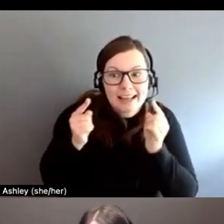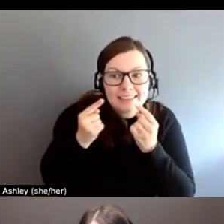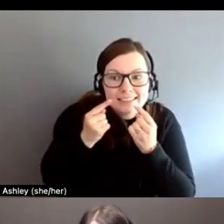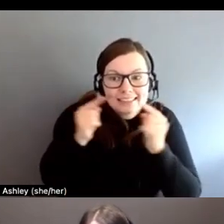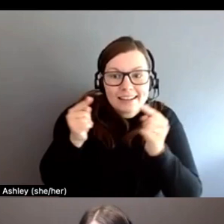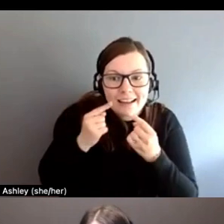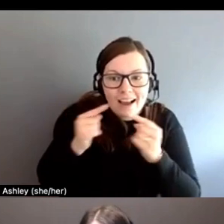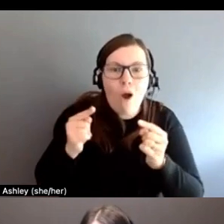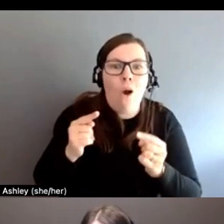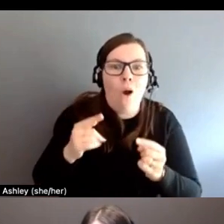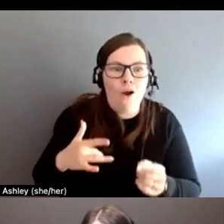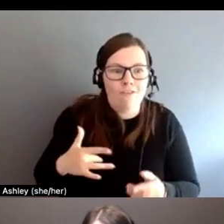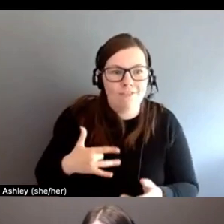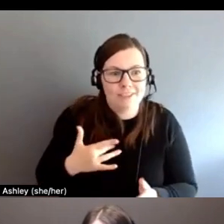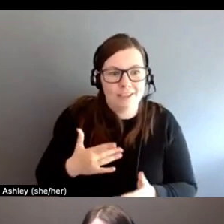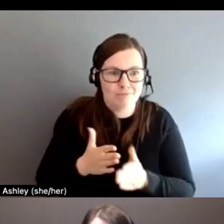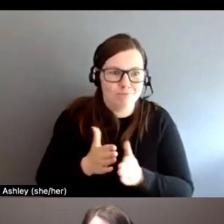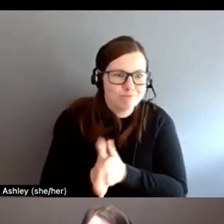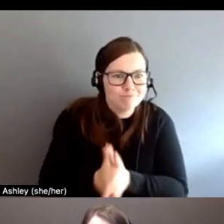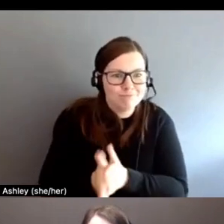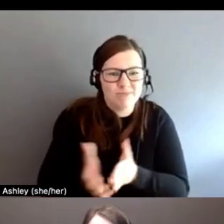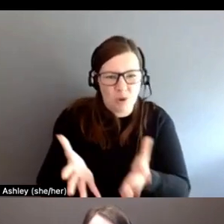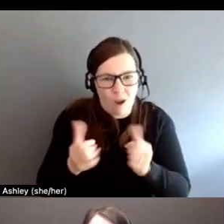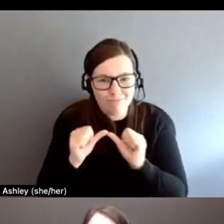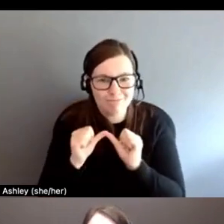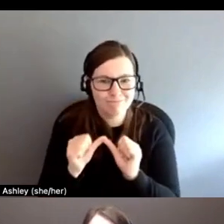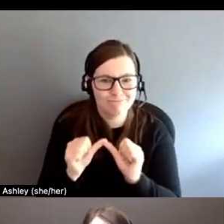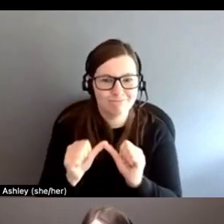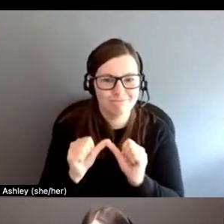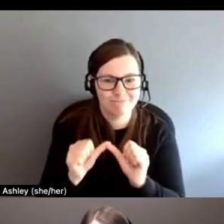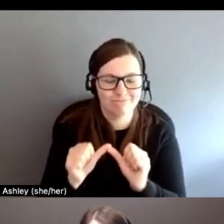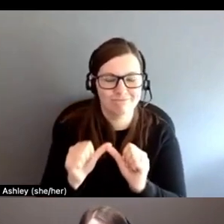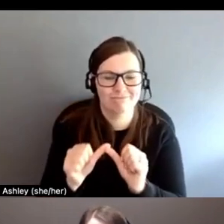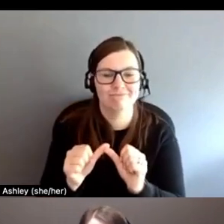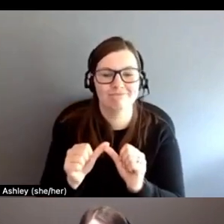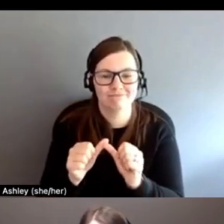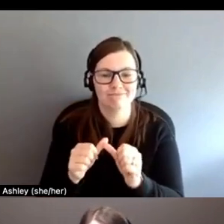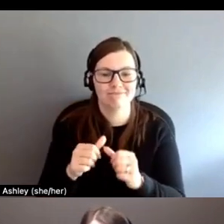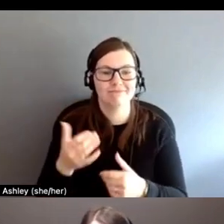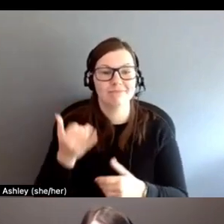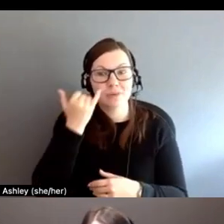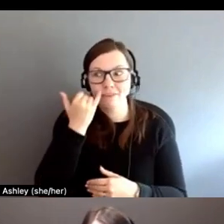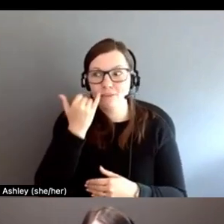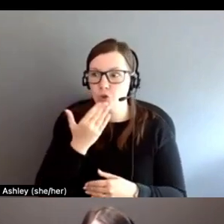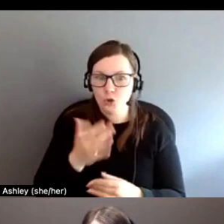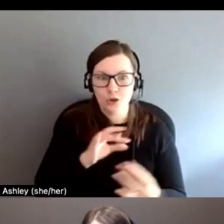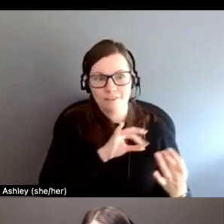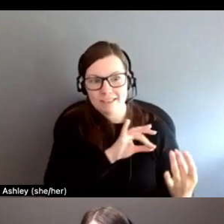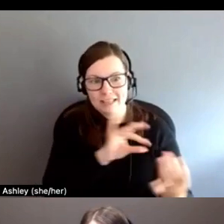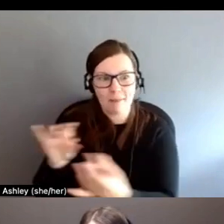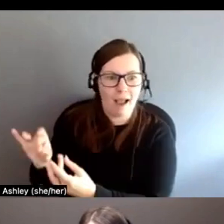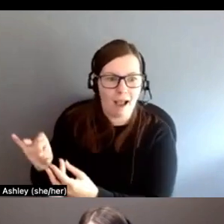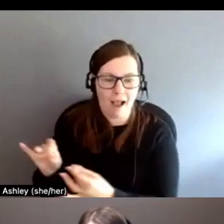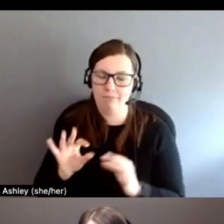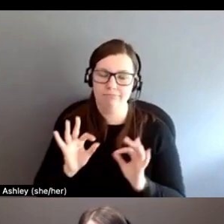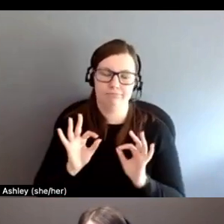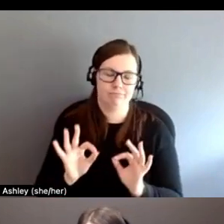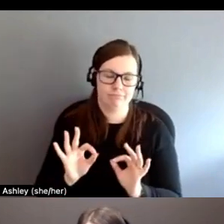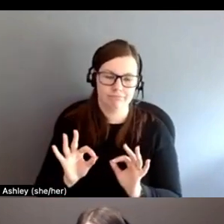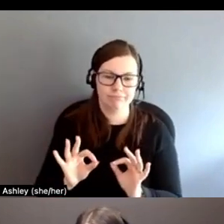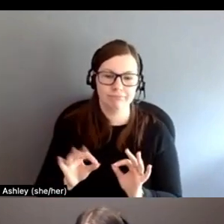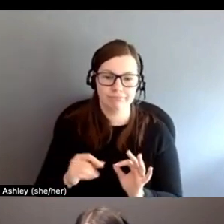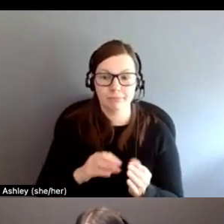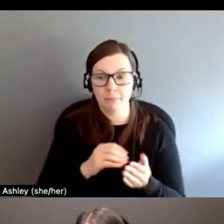try new things, you want to do more. And when you're getting feedback, I sent to my learners, as I said,